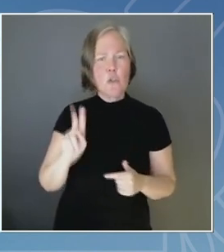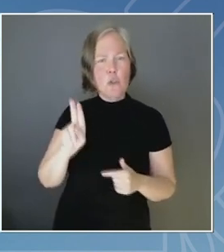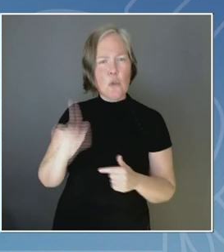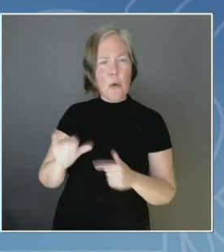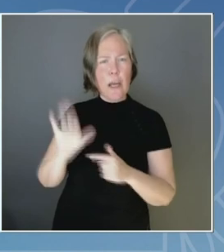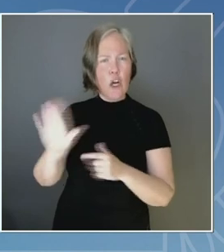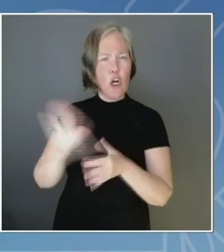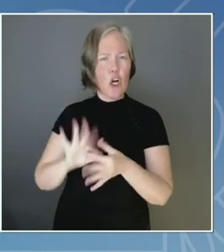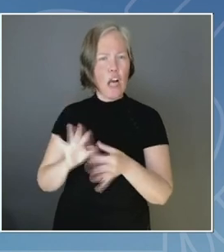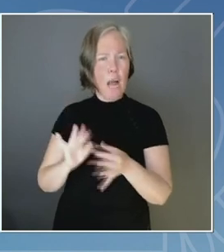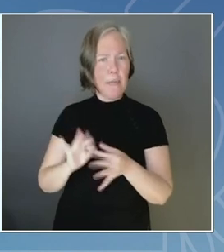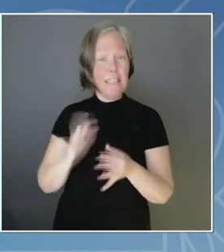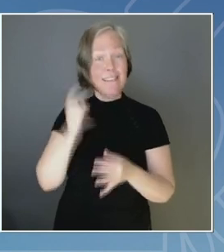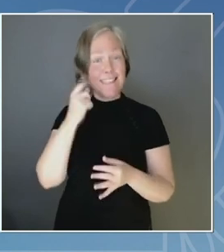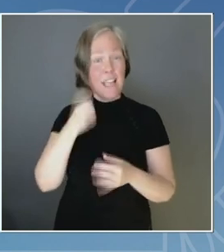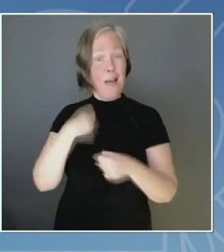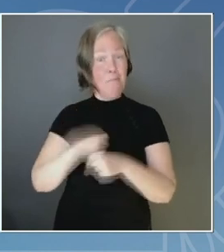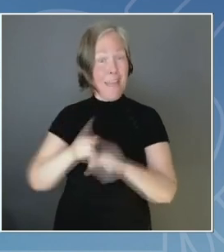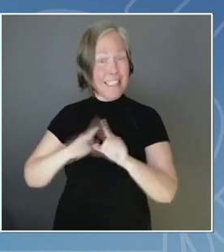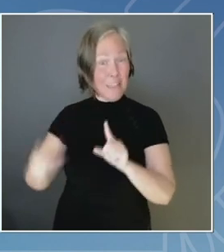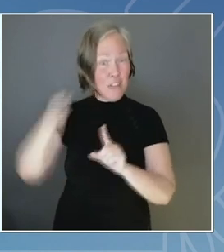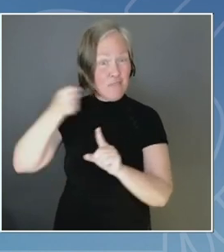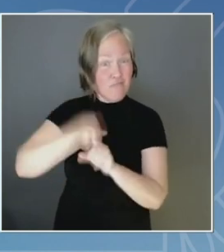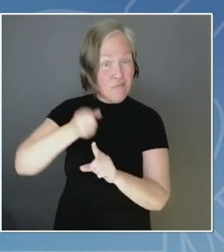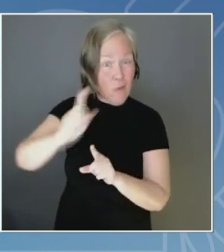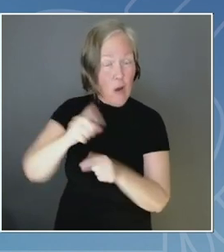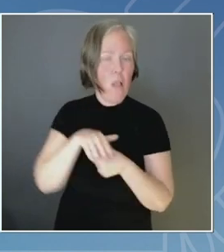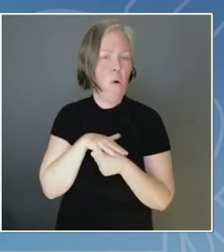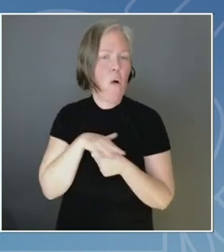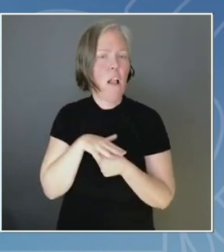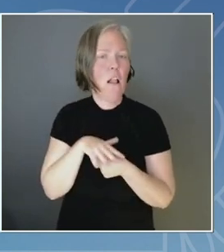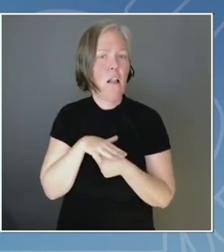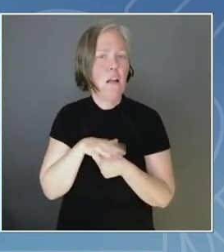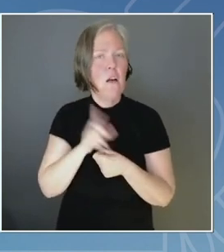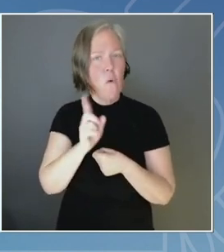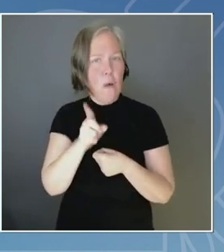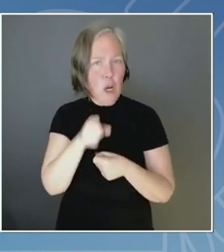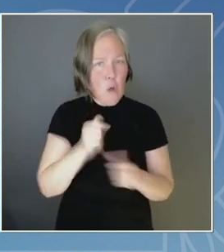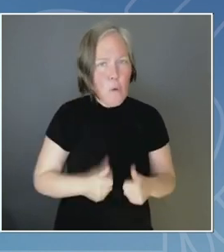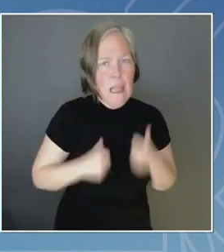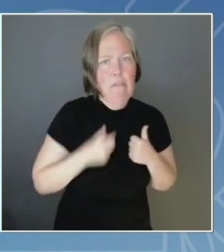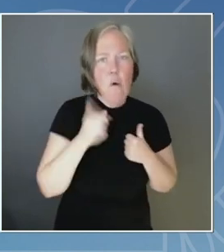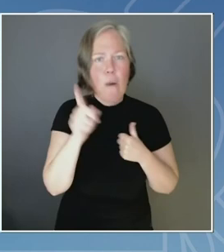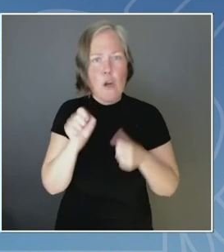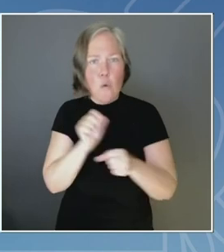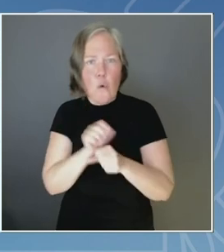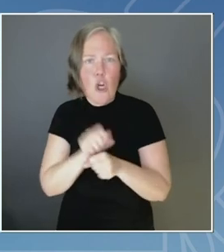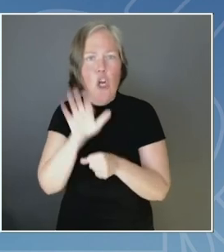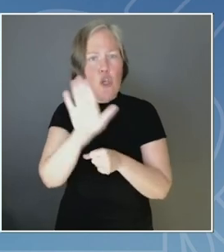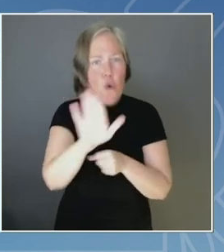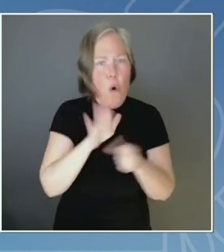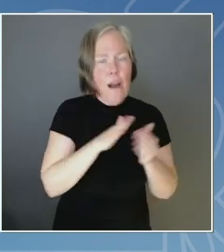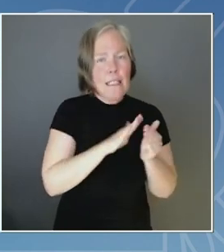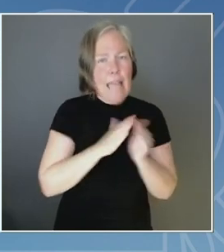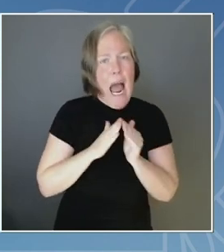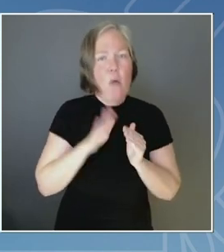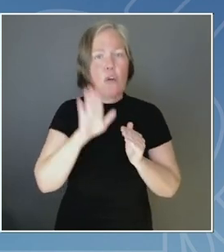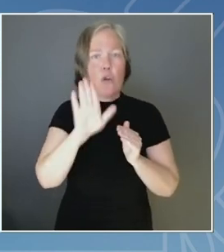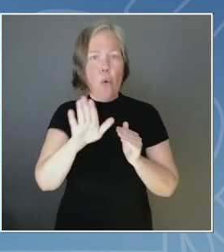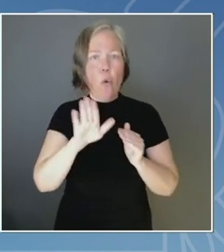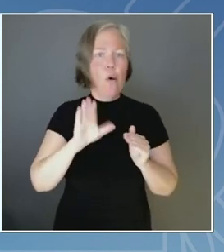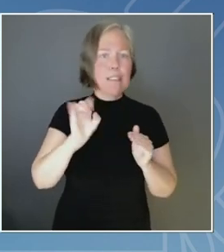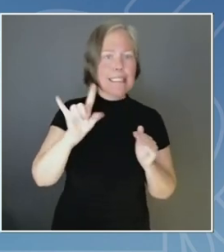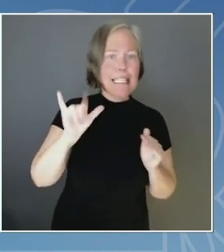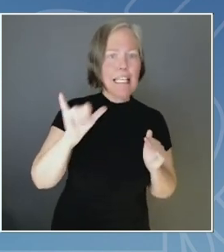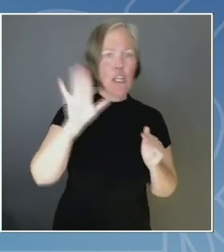where you are. You do it local, you do it in your neighborhoods, you do it in your towns, you do it in your cities, you